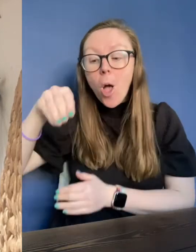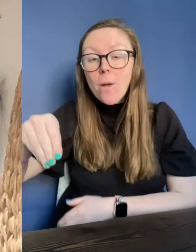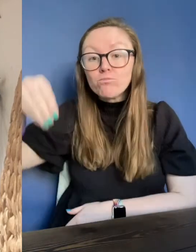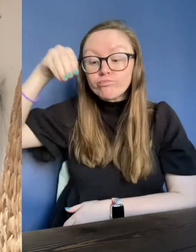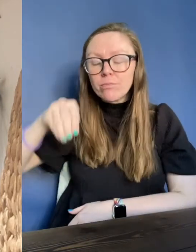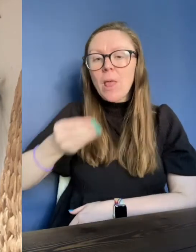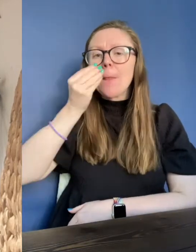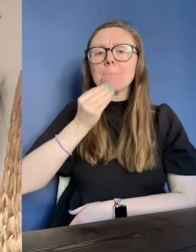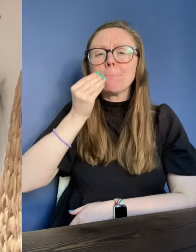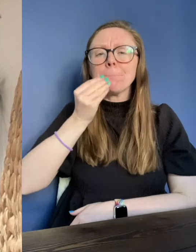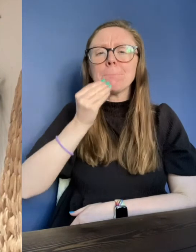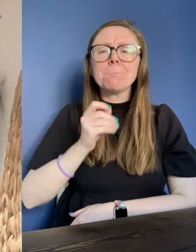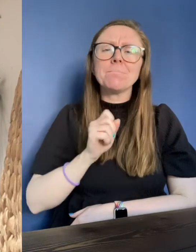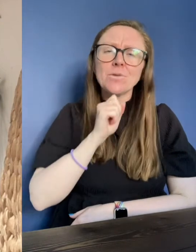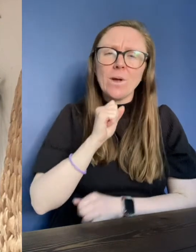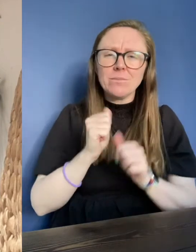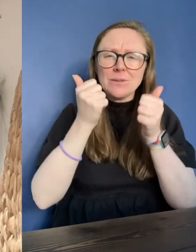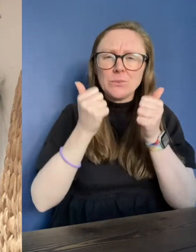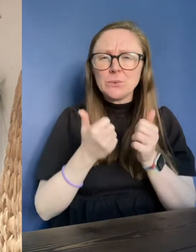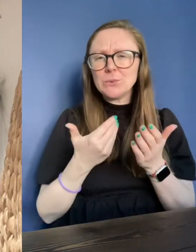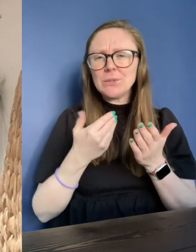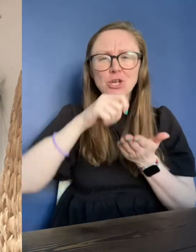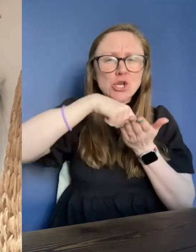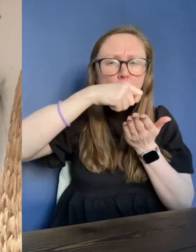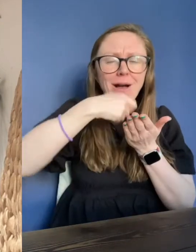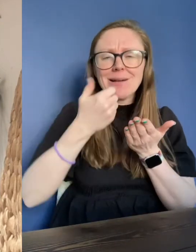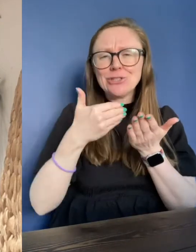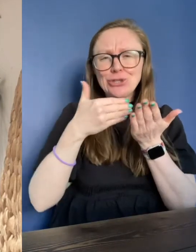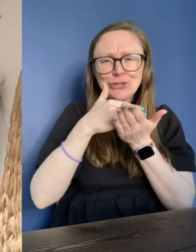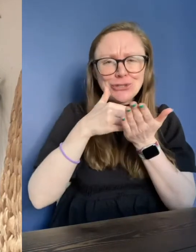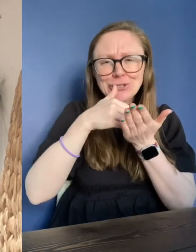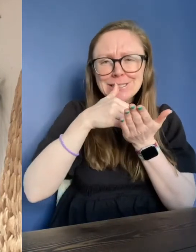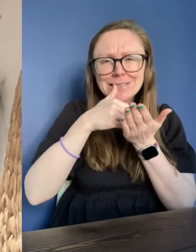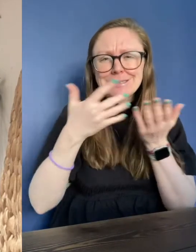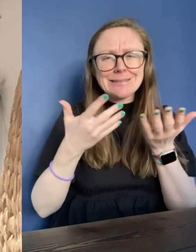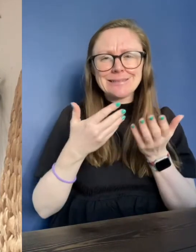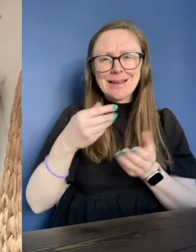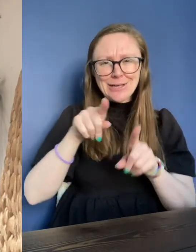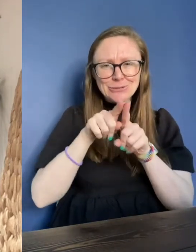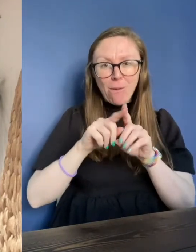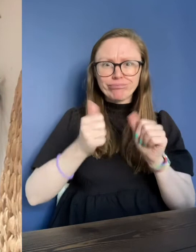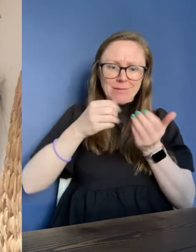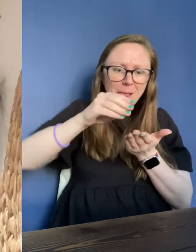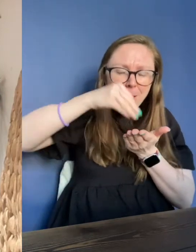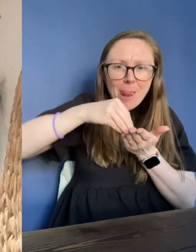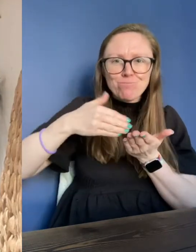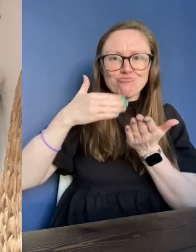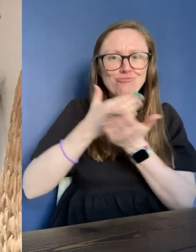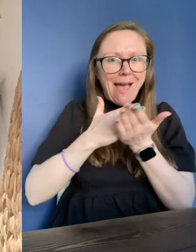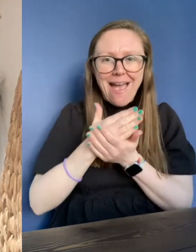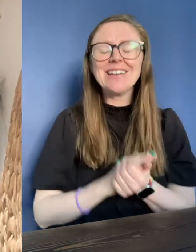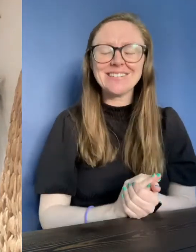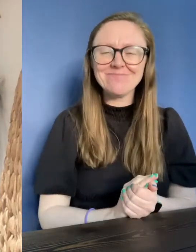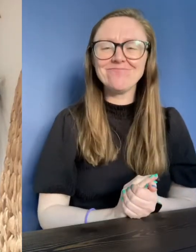lovely sprinkled on labna yogurt cheese and then scooped up with some really tasty bread.